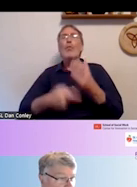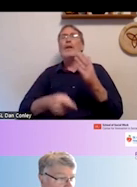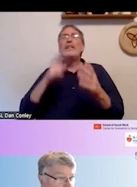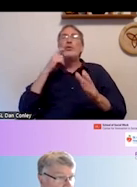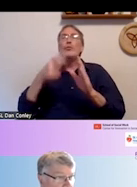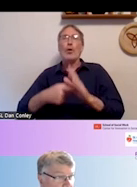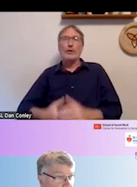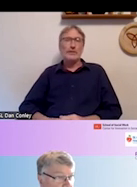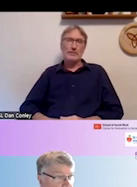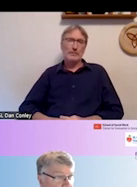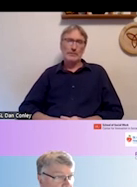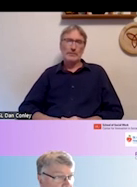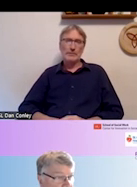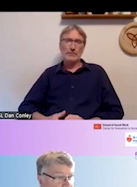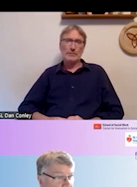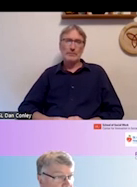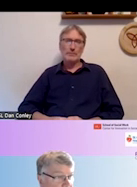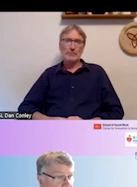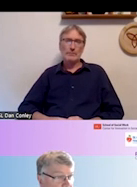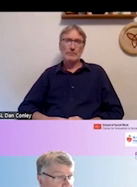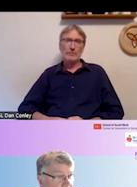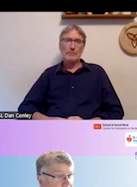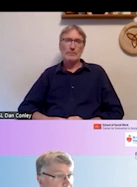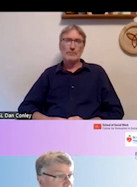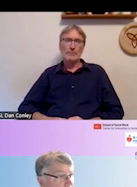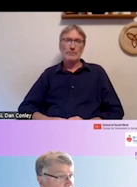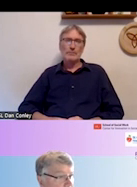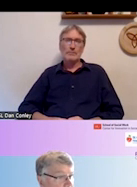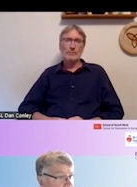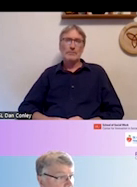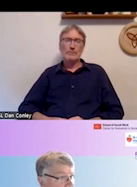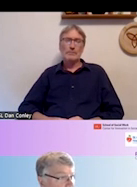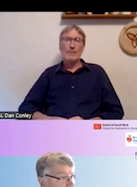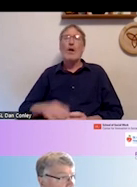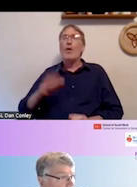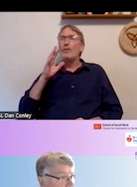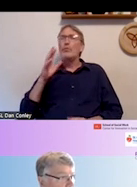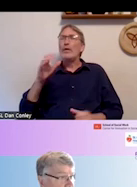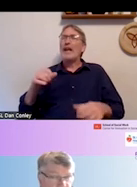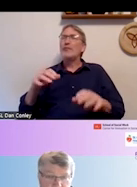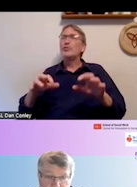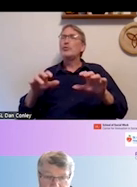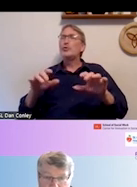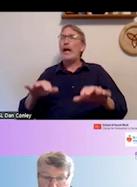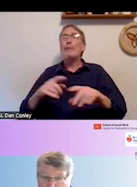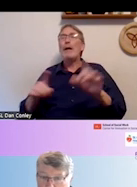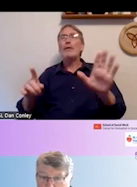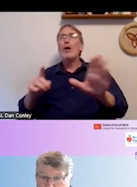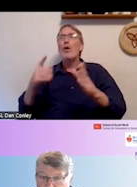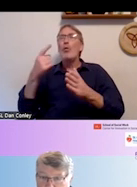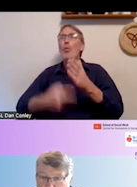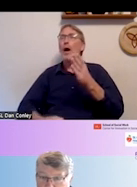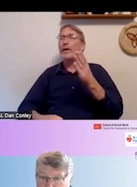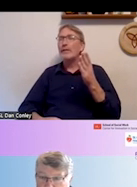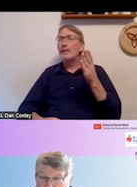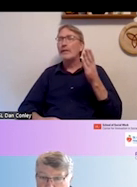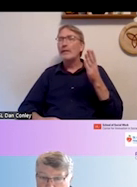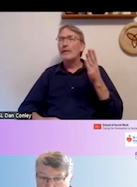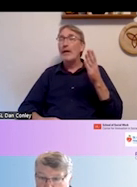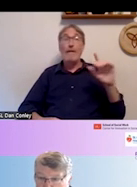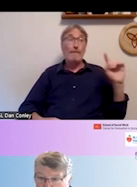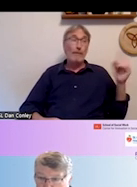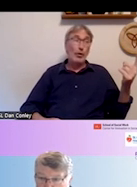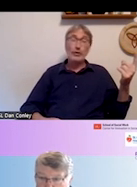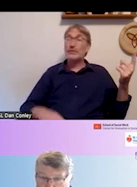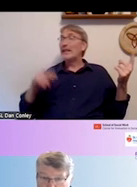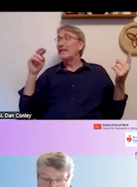to go and allow you to put information into the chat. But what did you notice? How were the family and the first responder